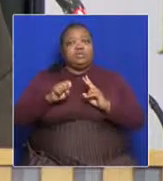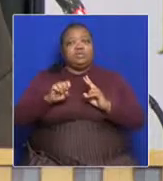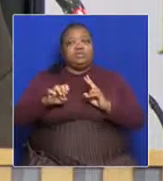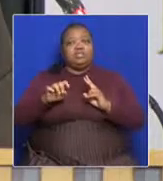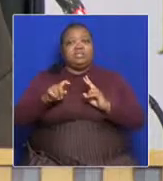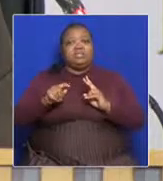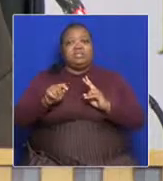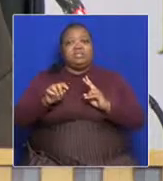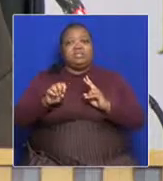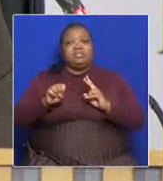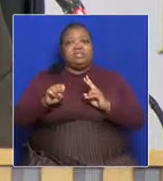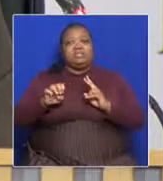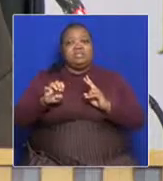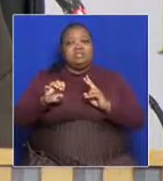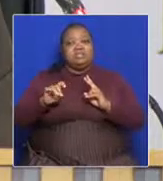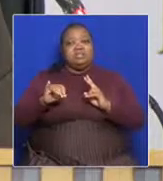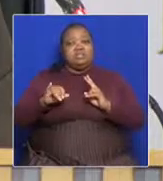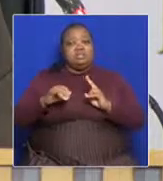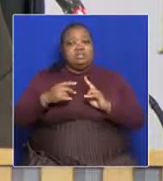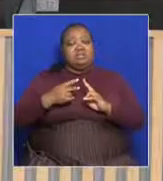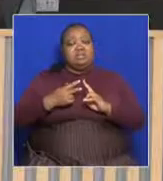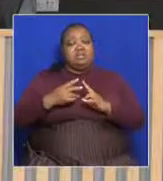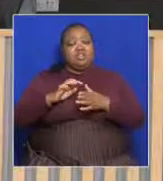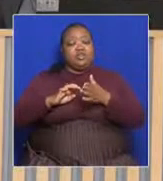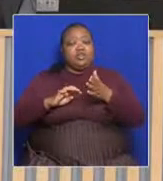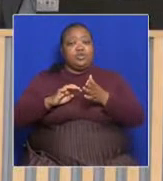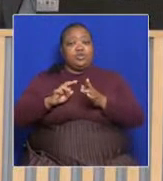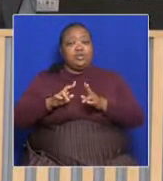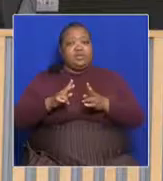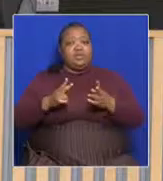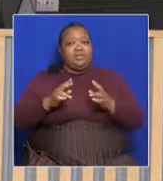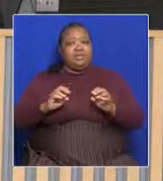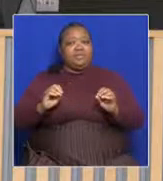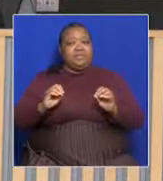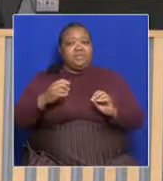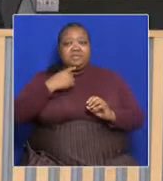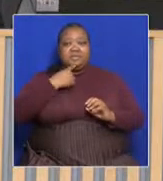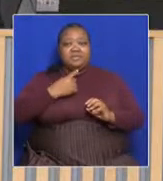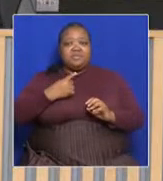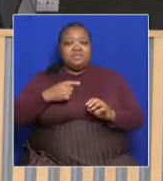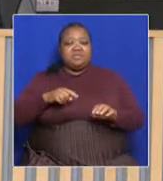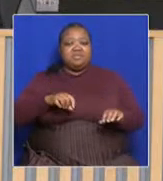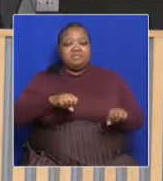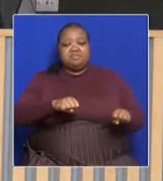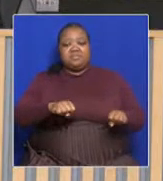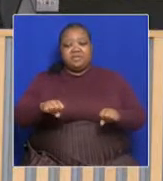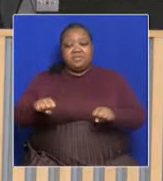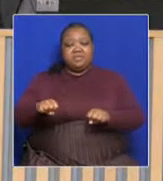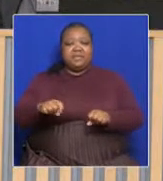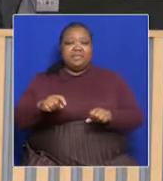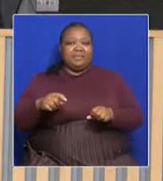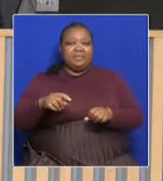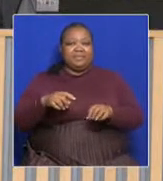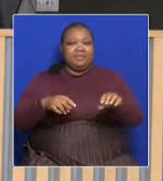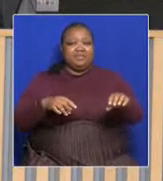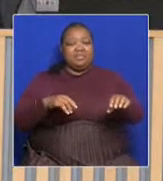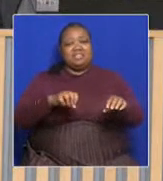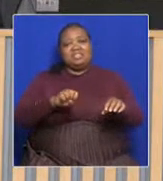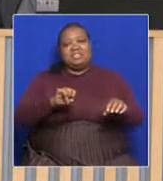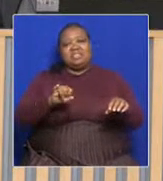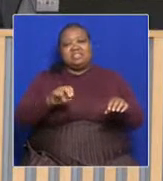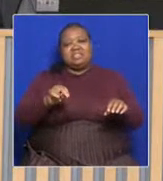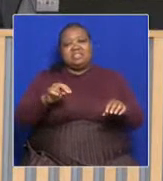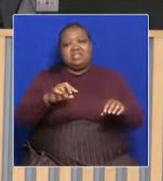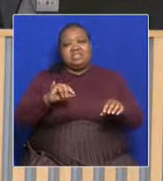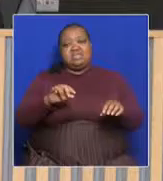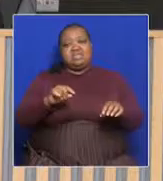of versions. He says he had worked with you in a seizure in Simbiti, and that was quite recent. He says that. Then